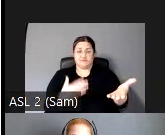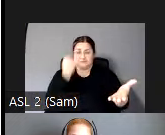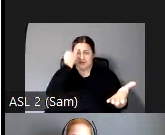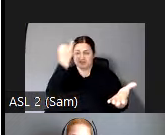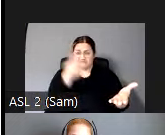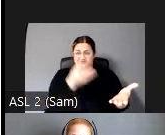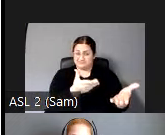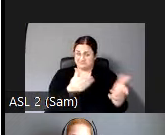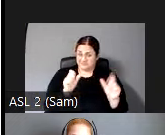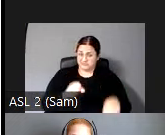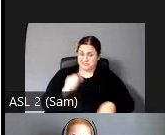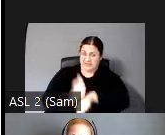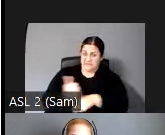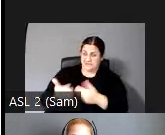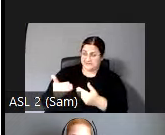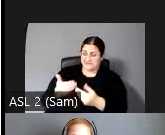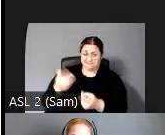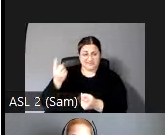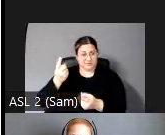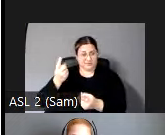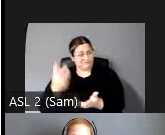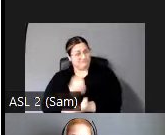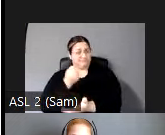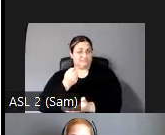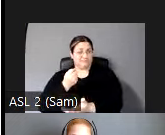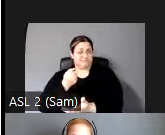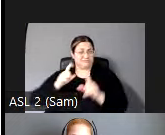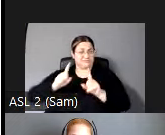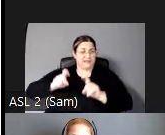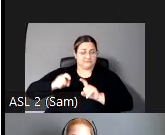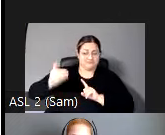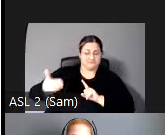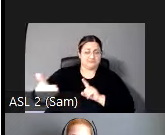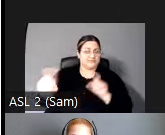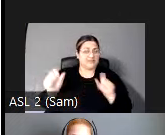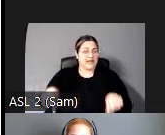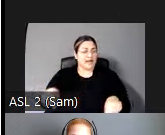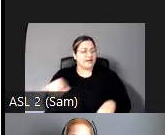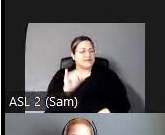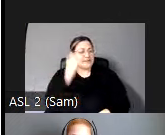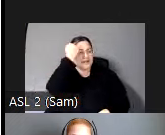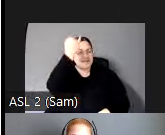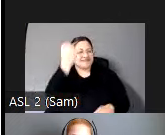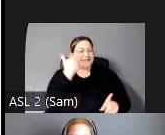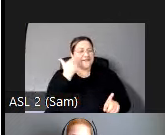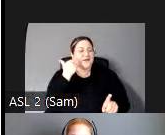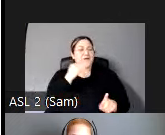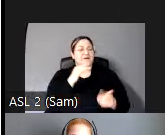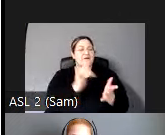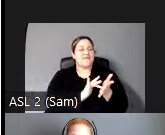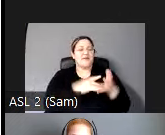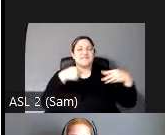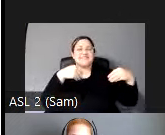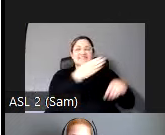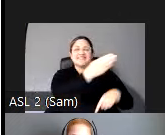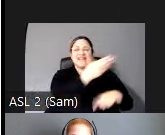pressure machines. Now, do I think it's the same to find out that you've got high blood pressure as that you may have